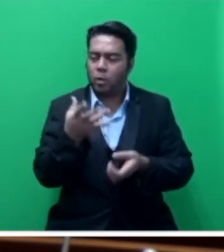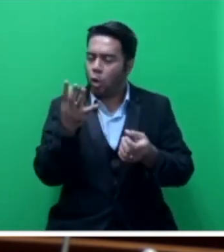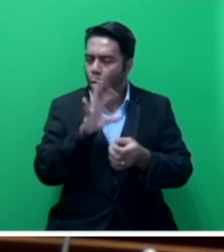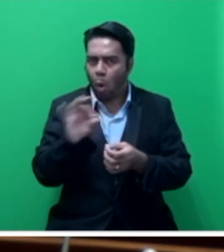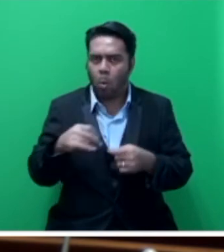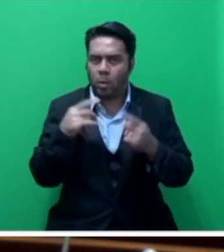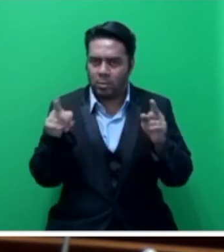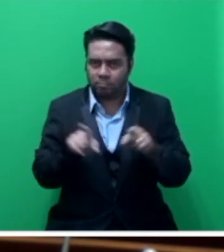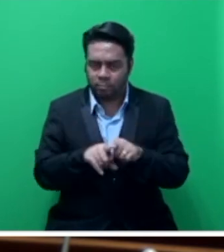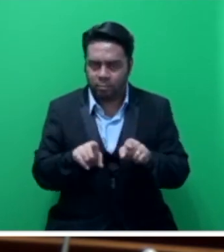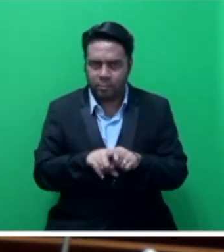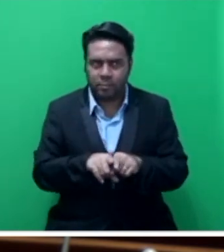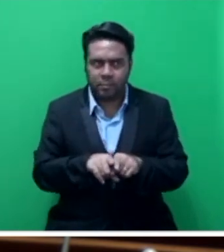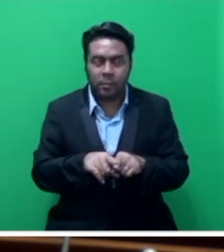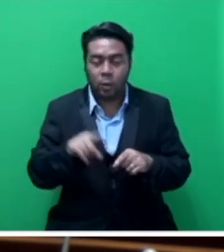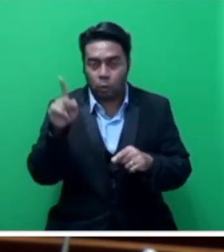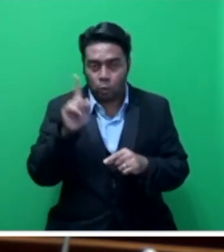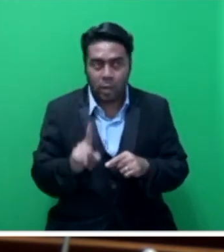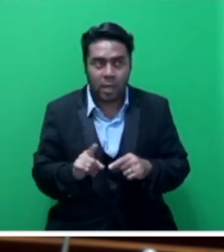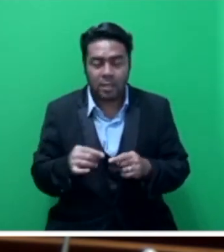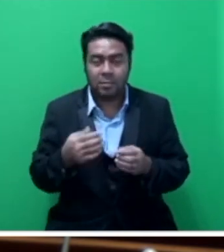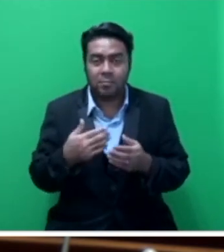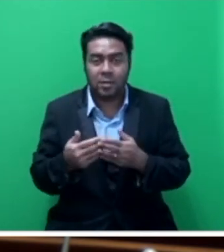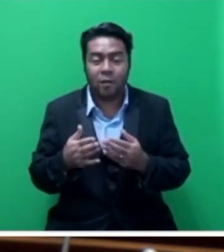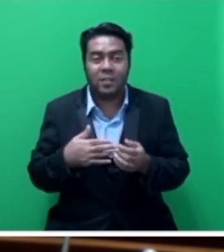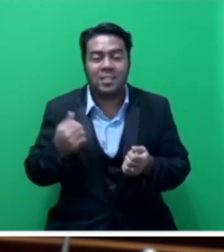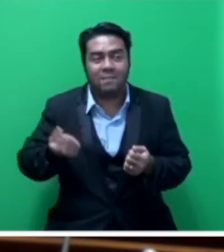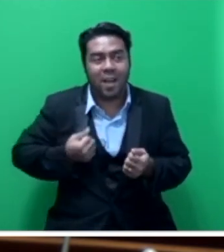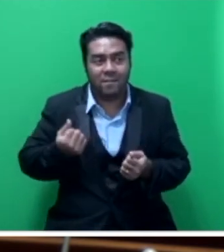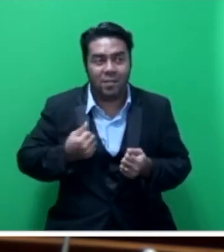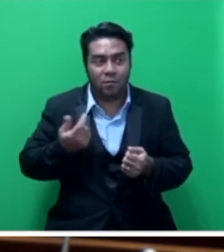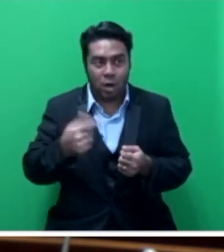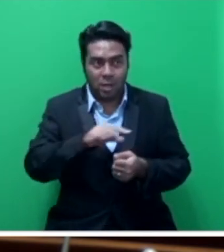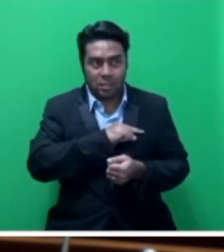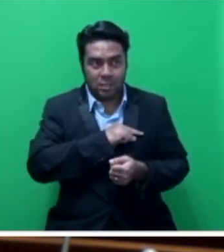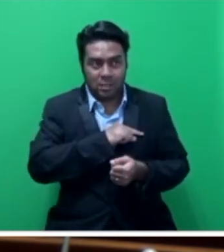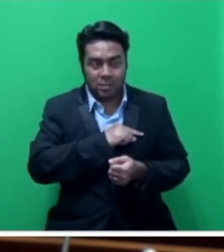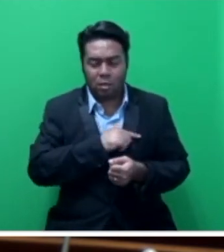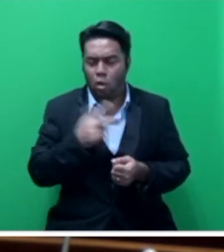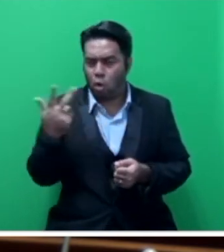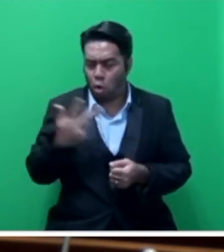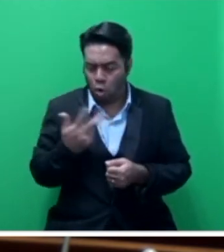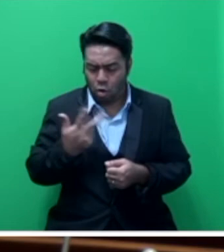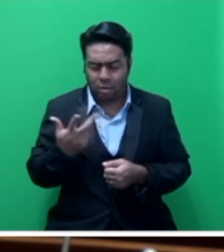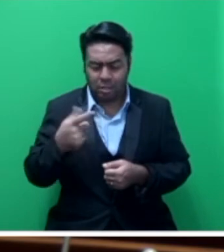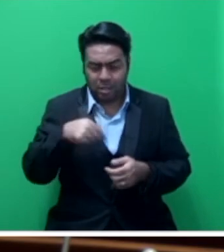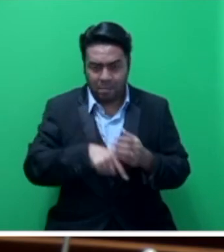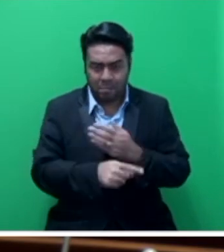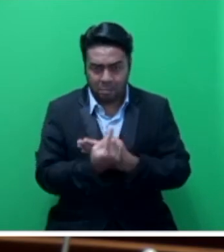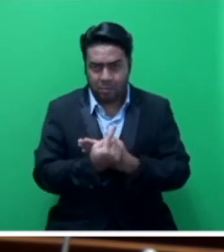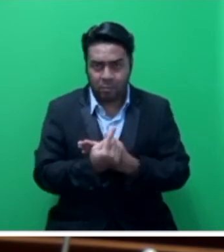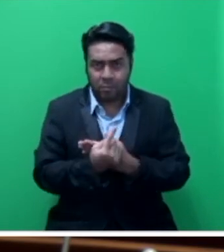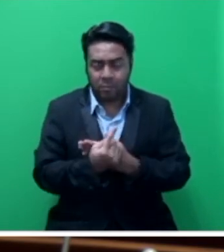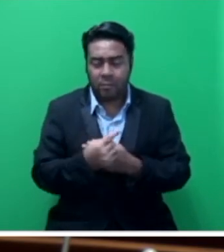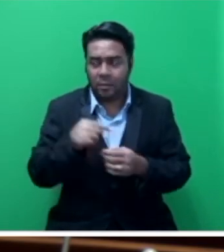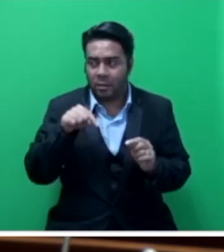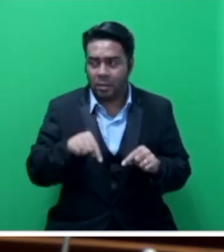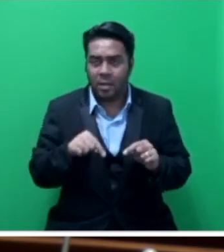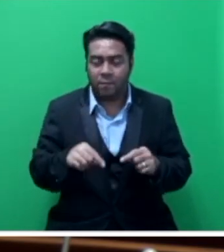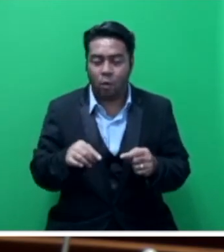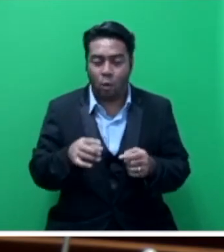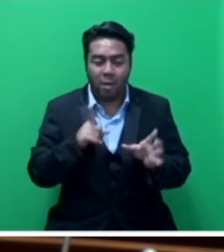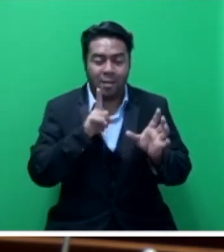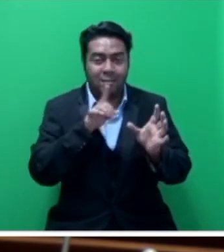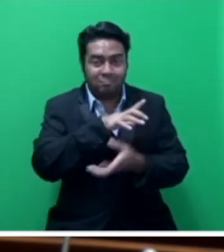by choice. Today, it's a matter of survival for us. The hurt that has been caused by tropical cyclones Yasser and Ana